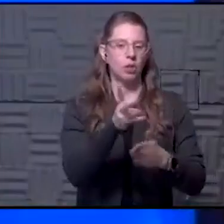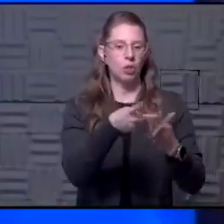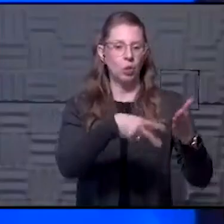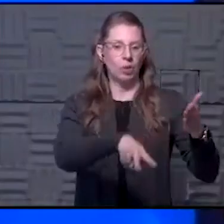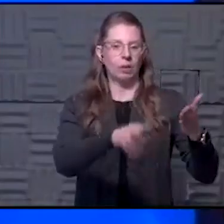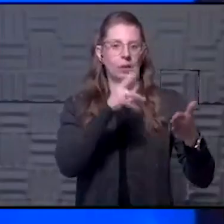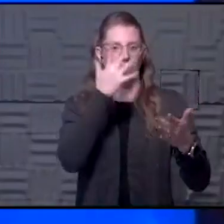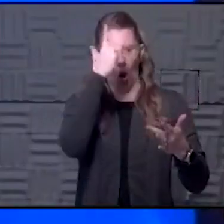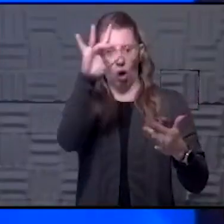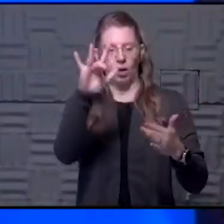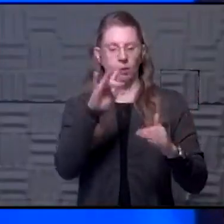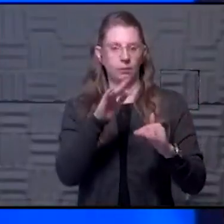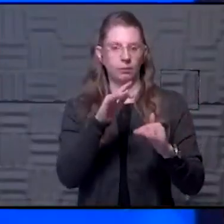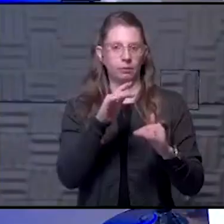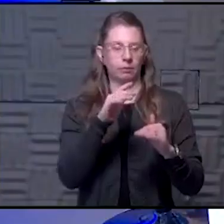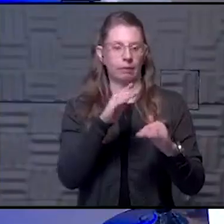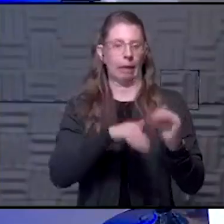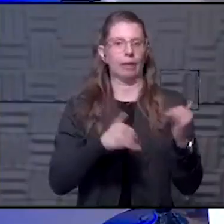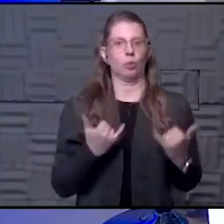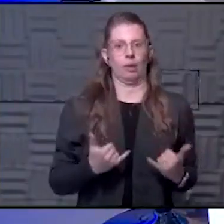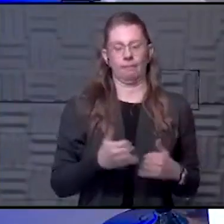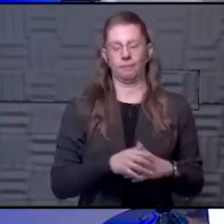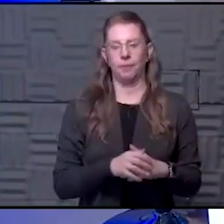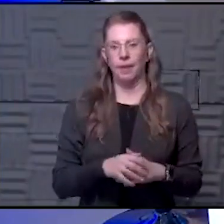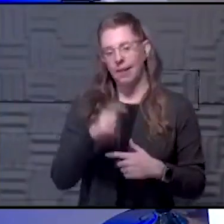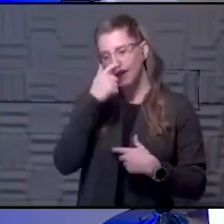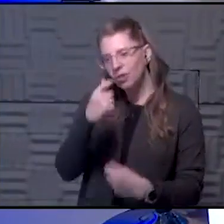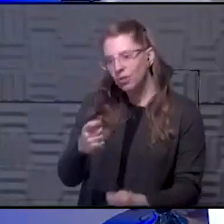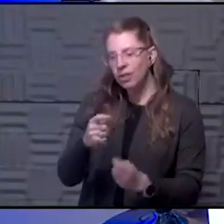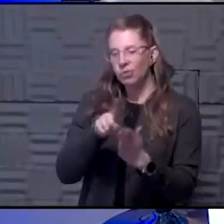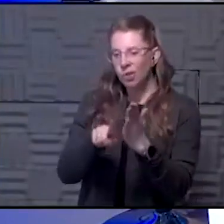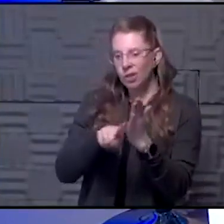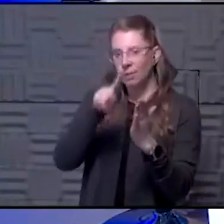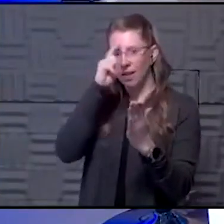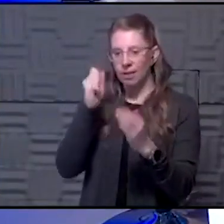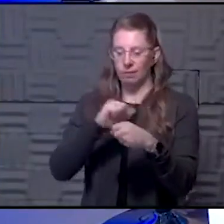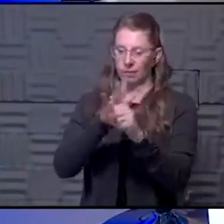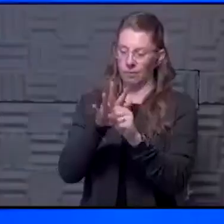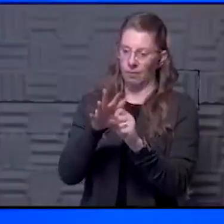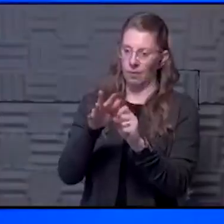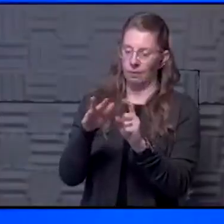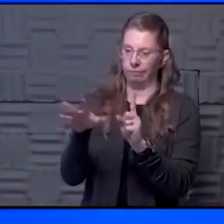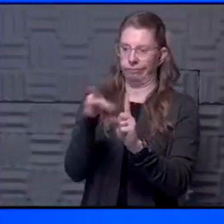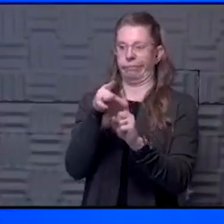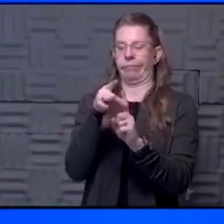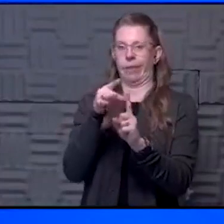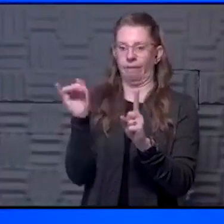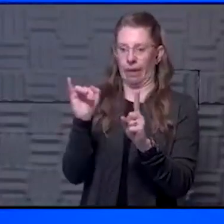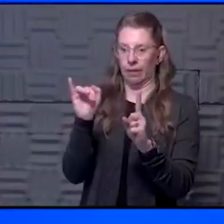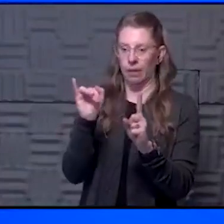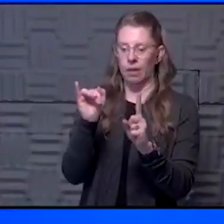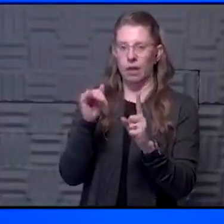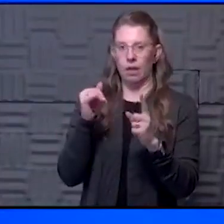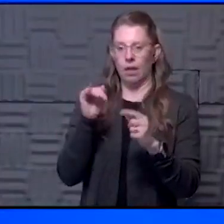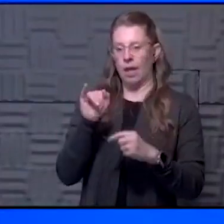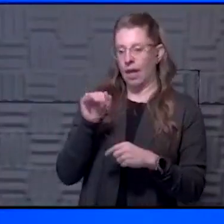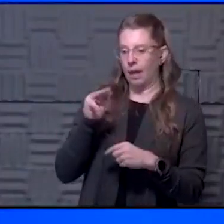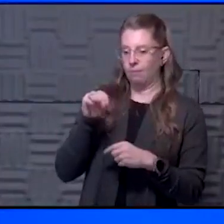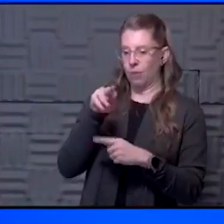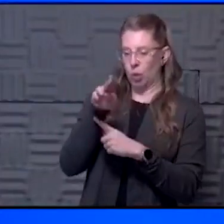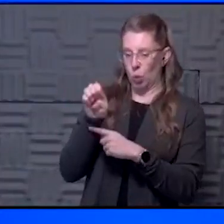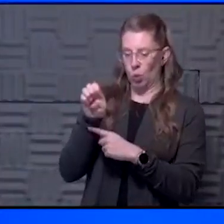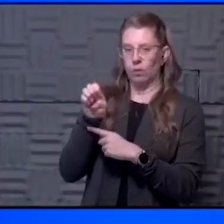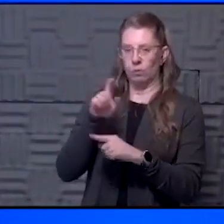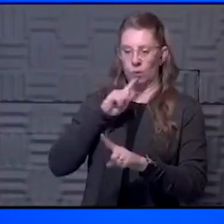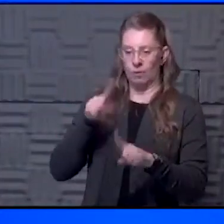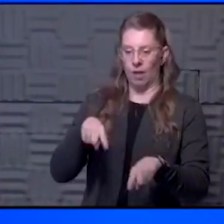were today. But it's an interesting finding, and I don't know if it's because you've gotten infected with COVID, so you have some sort of immune response, especially to